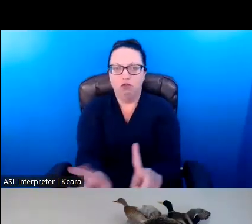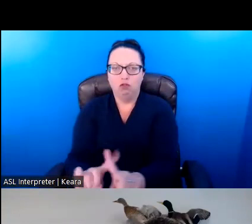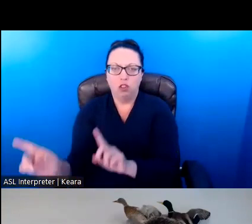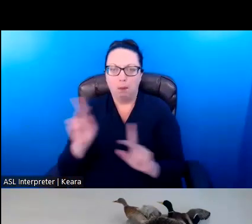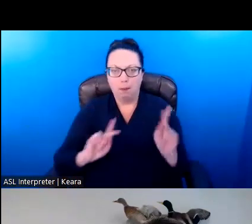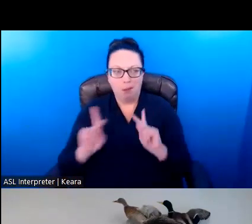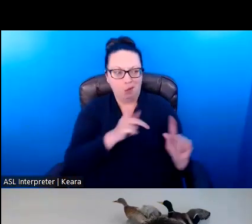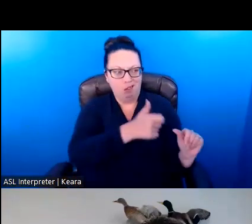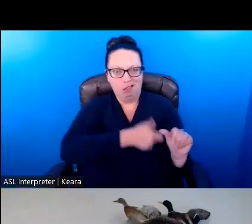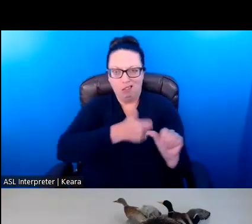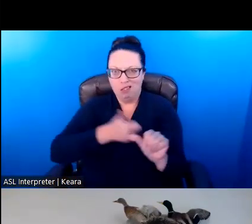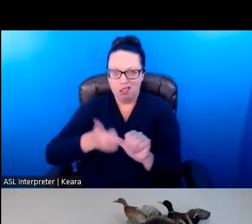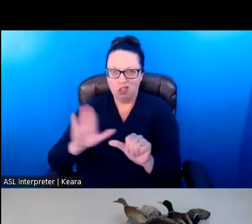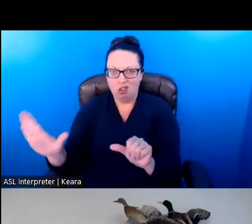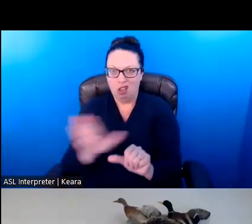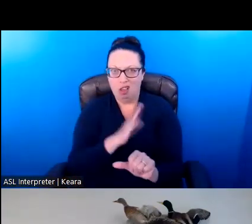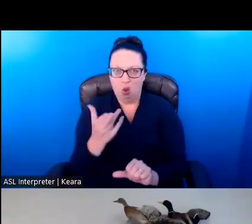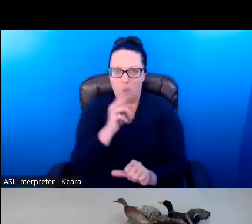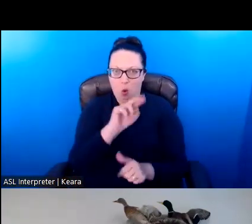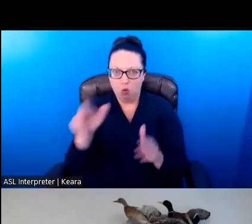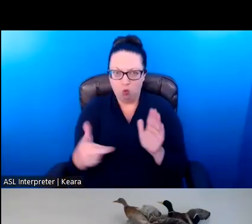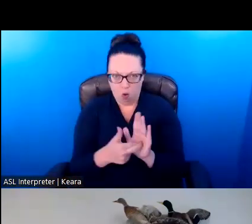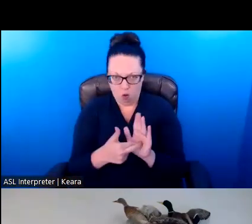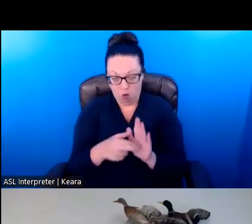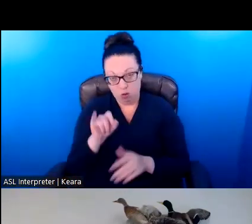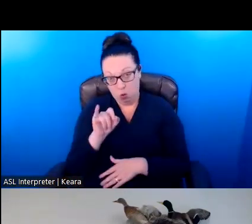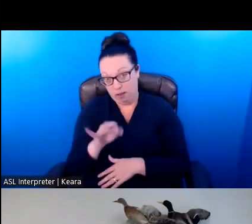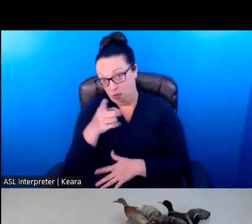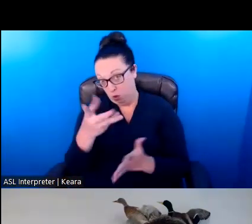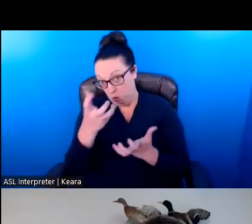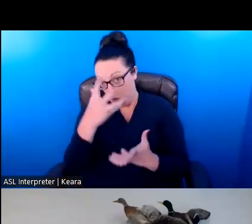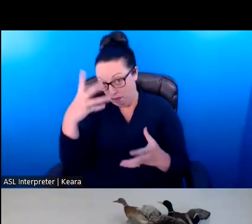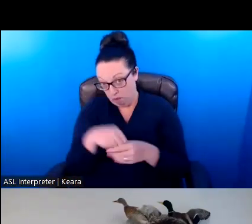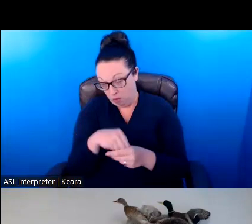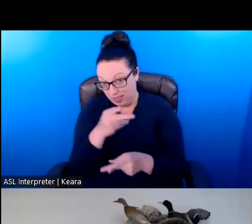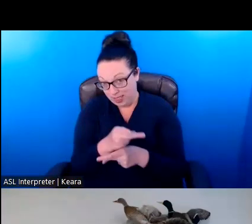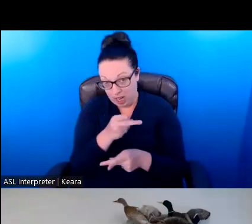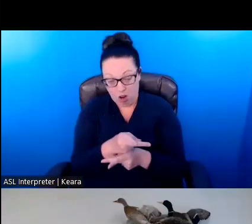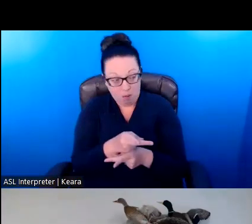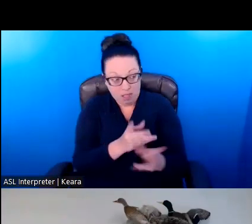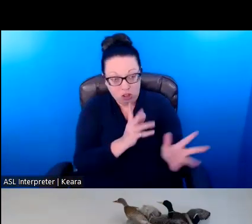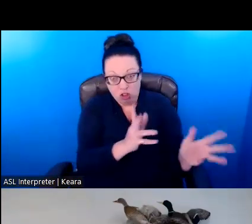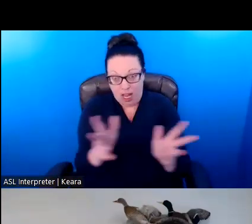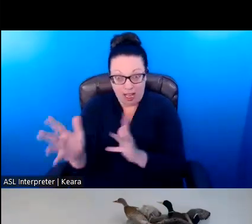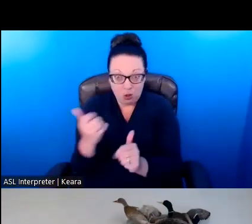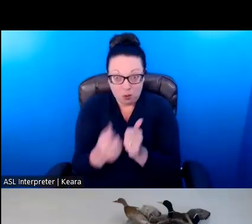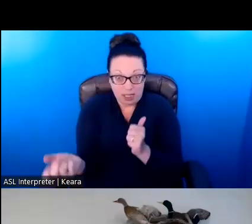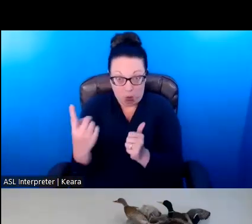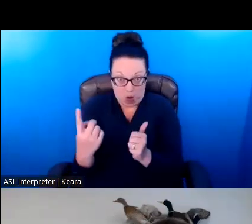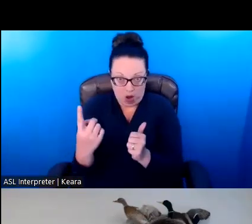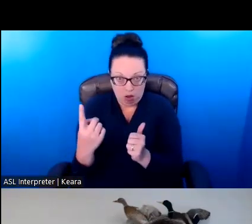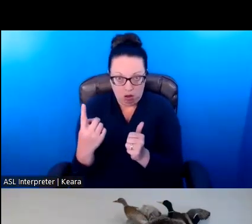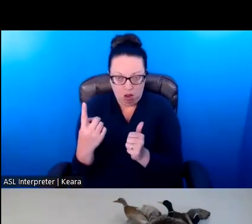you're wanting to be involved in the care of your loved one, I would just recommend you talk to anybody you can, but do keep in mind who you talk to, maybe write it